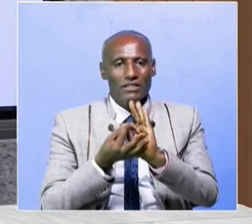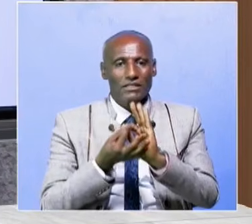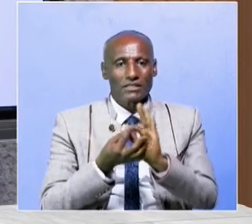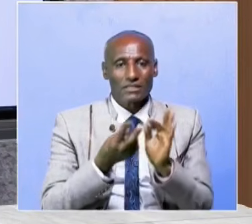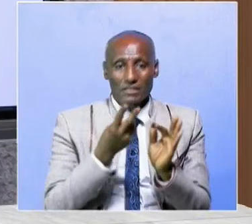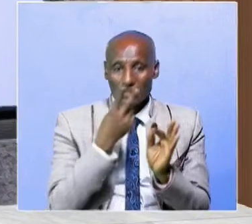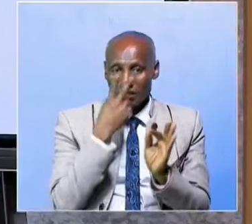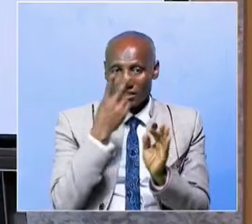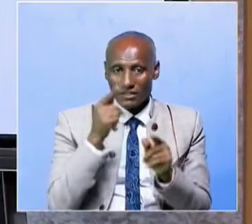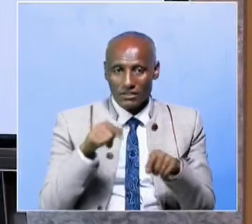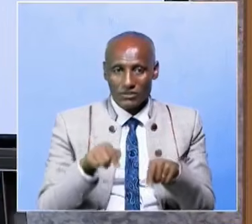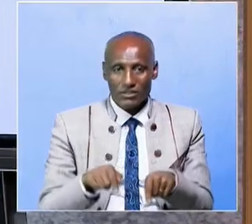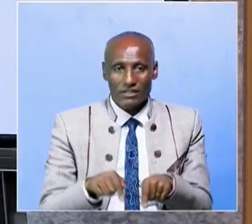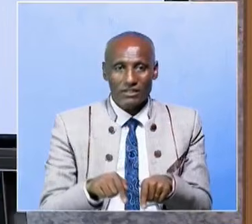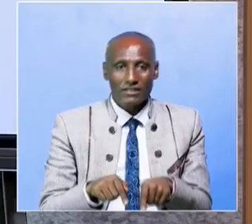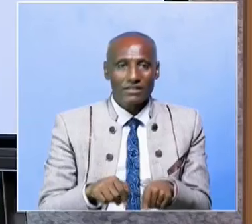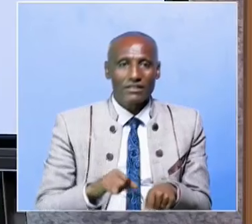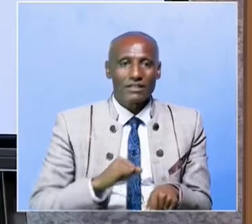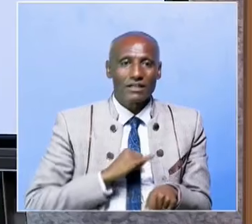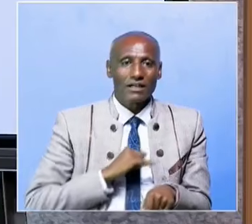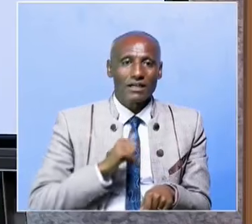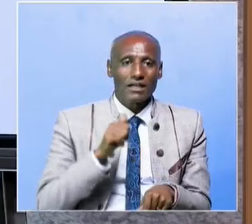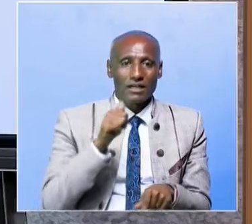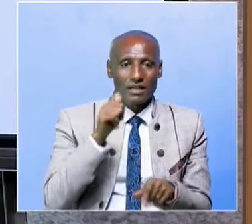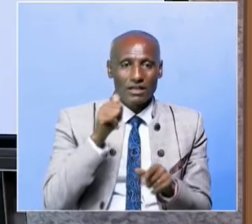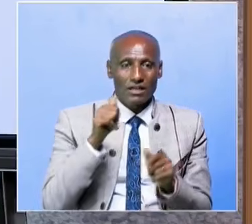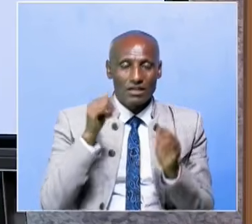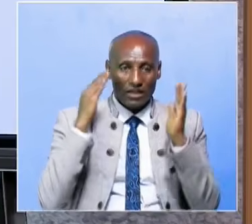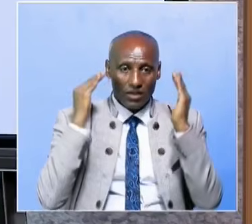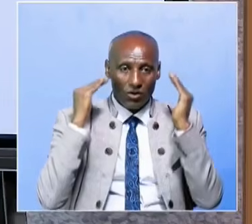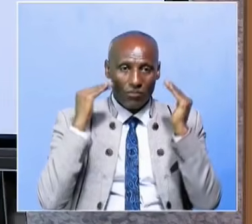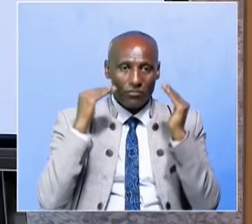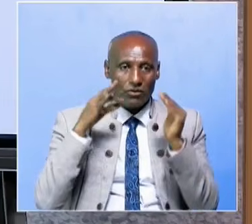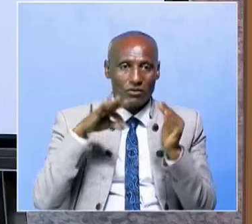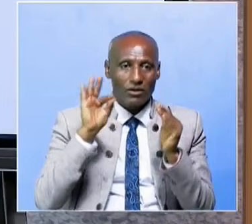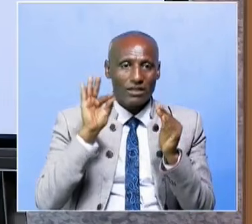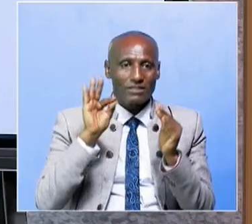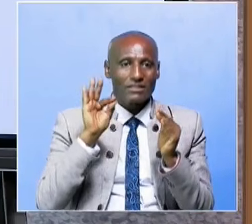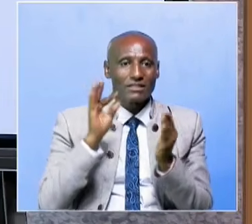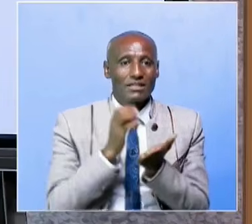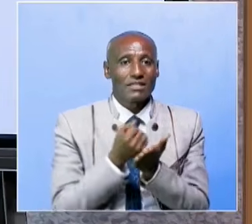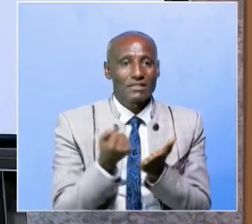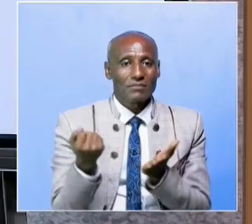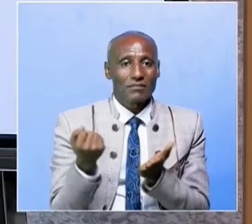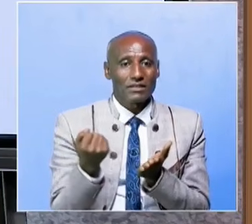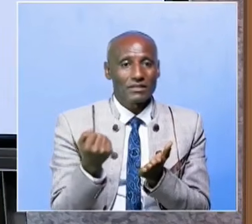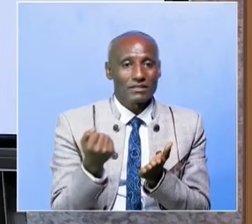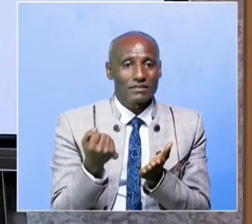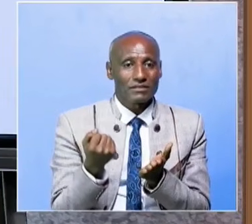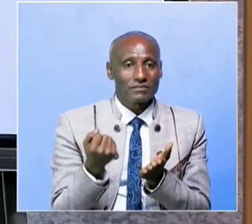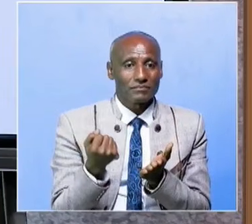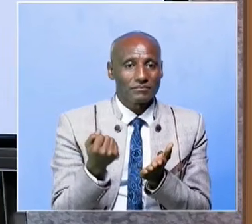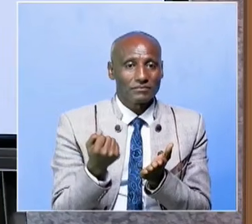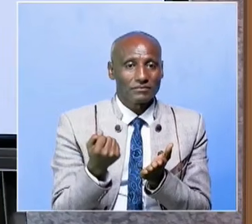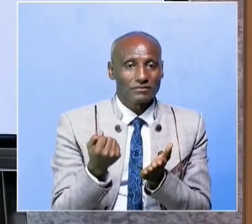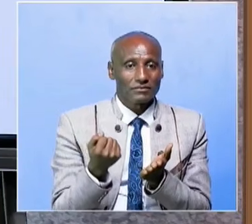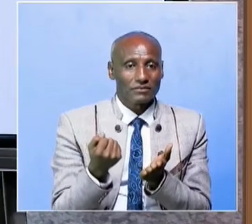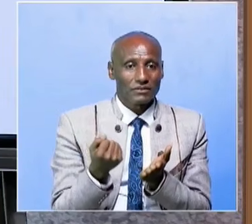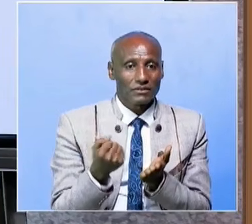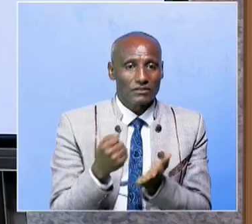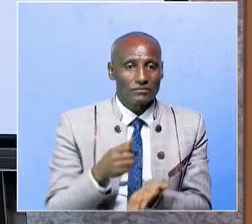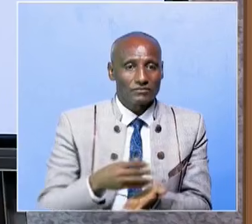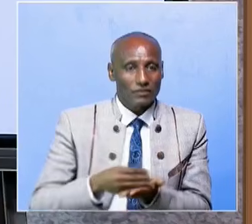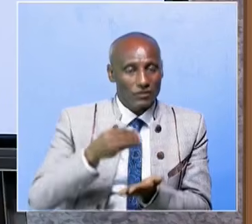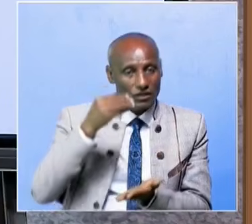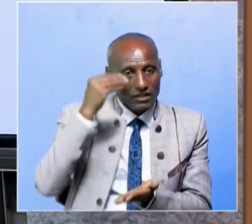see today. I hope you all got something great out of this. And remember, we did not only learn them